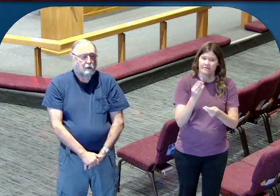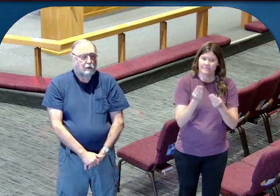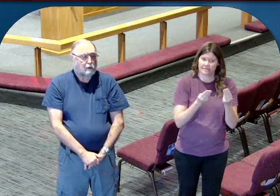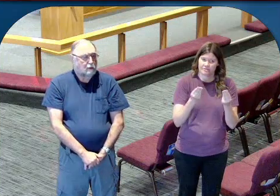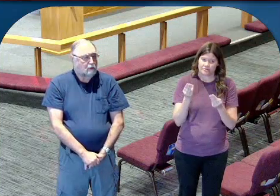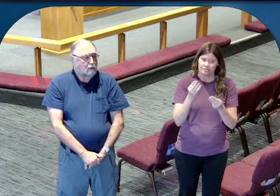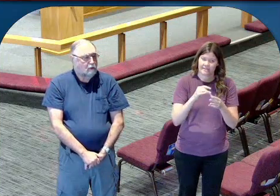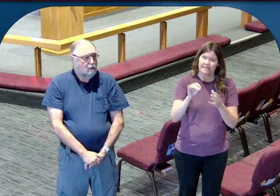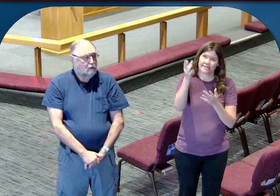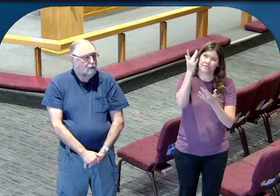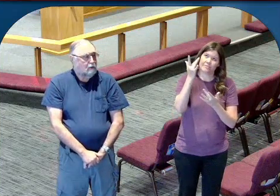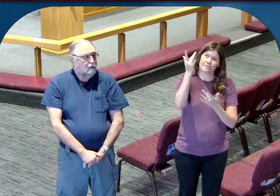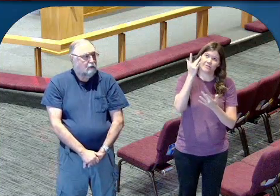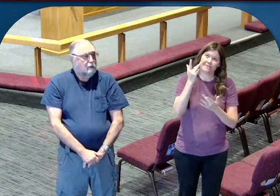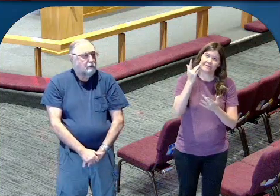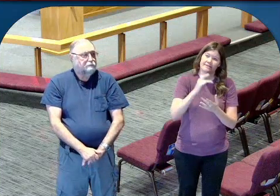mercy,